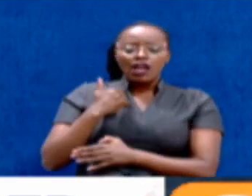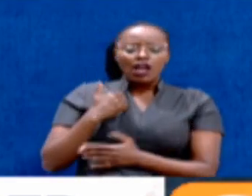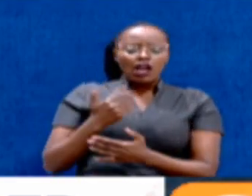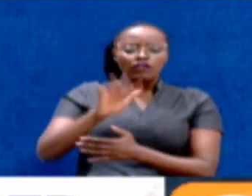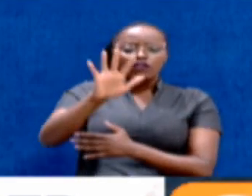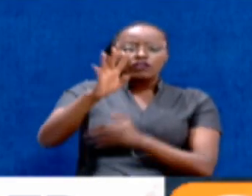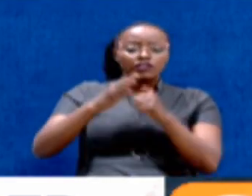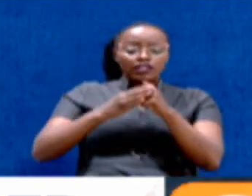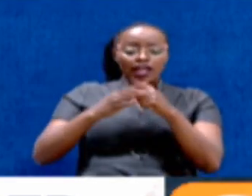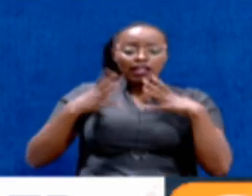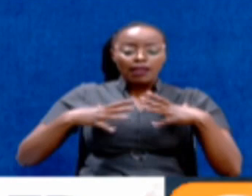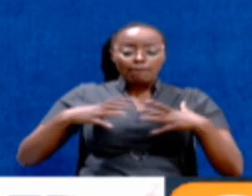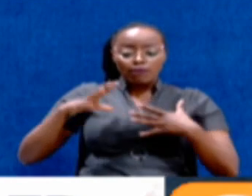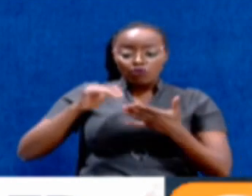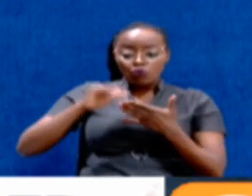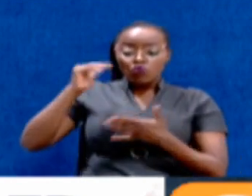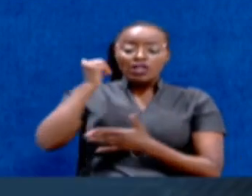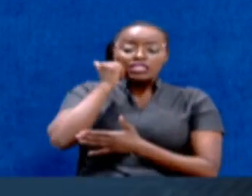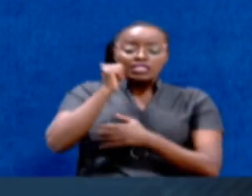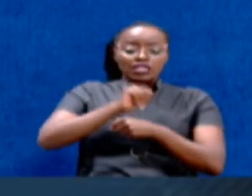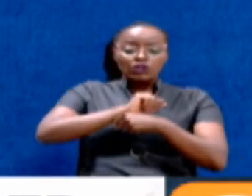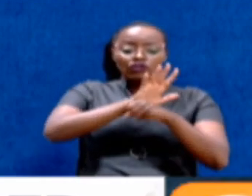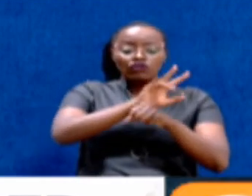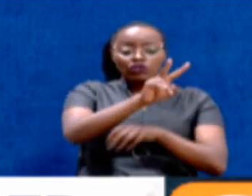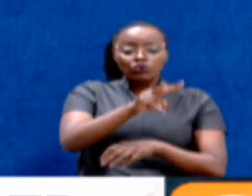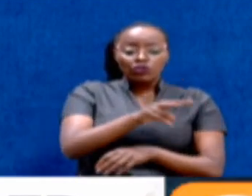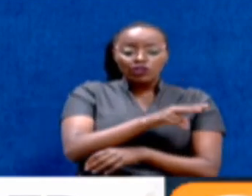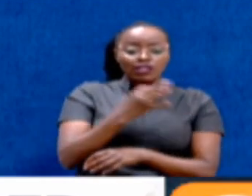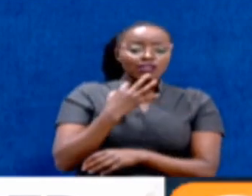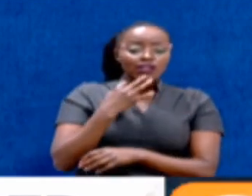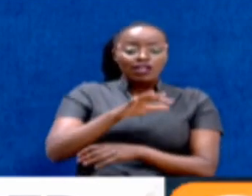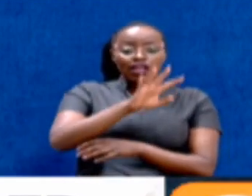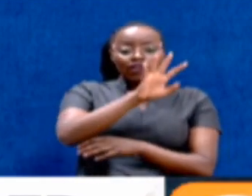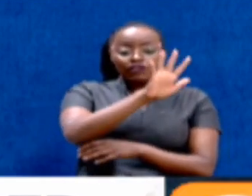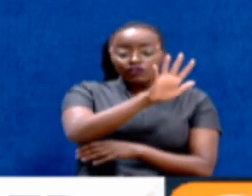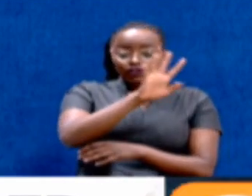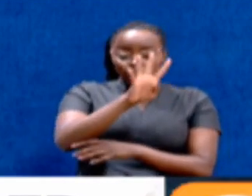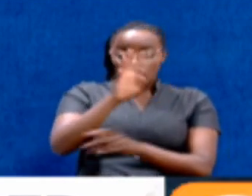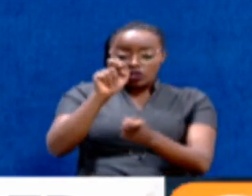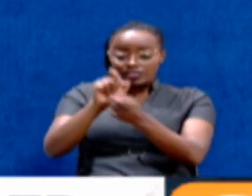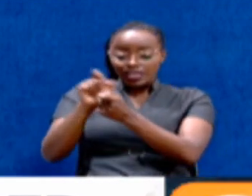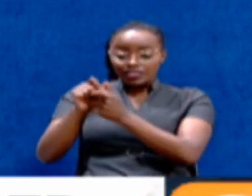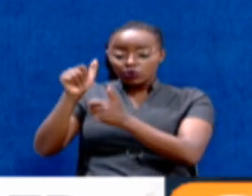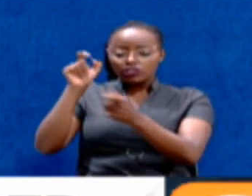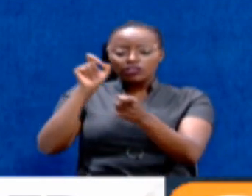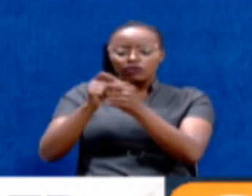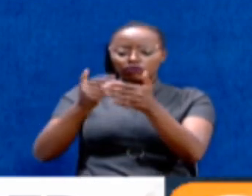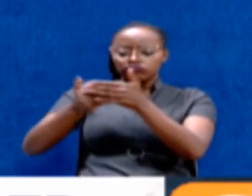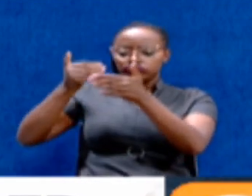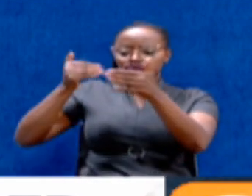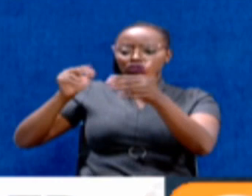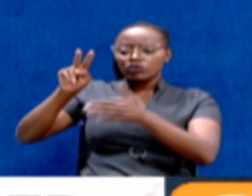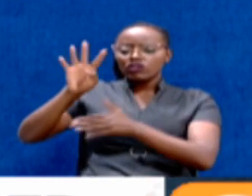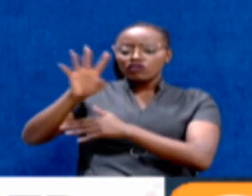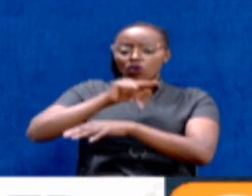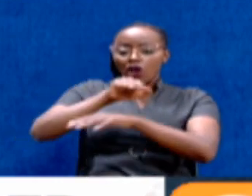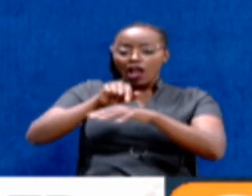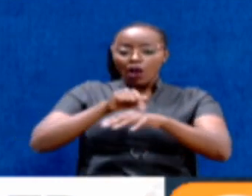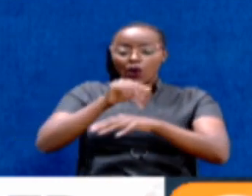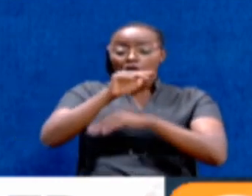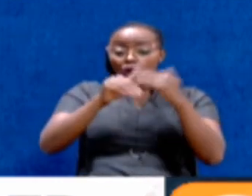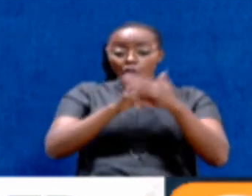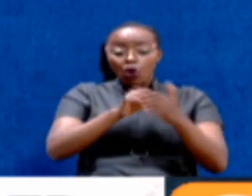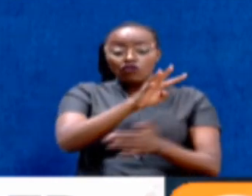recorded 59 positive cases from 2,354 samples tested in the last 24 hours. This brings